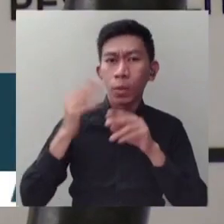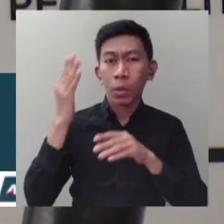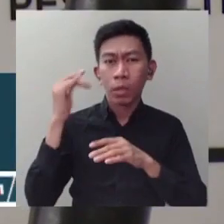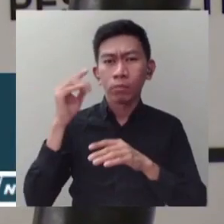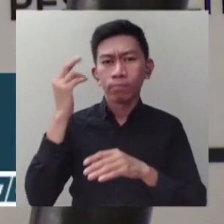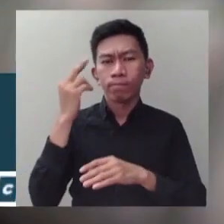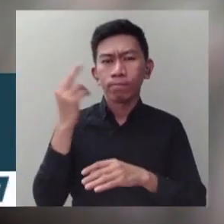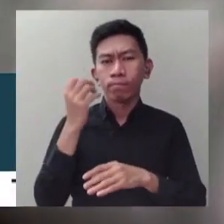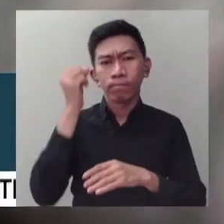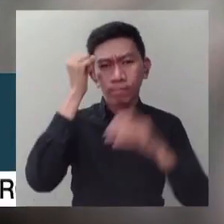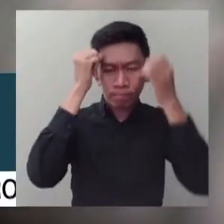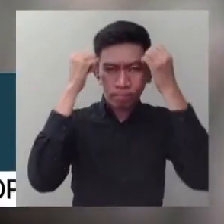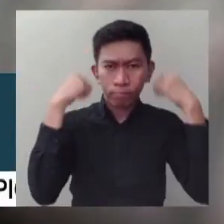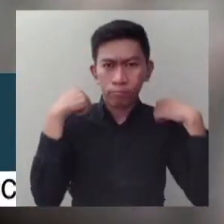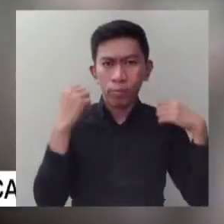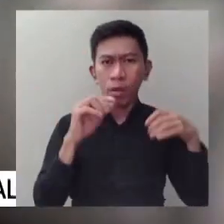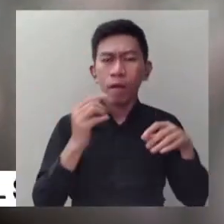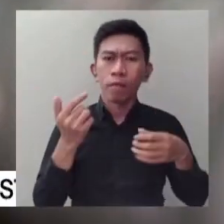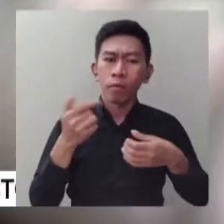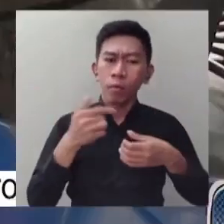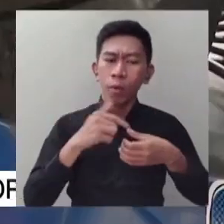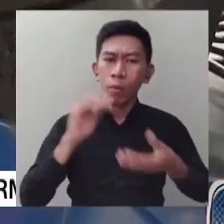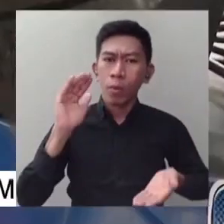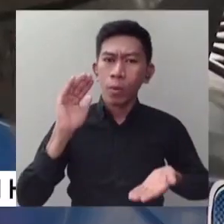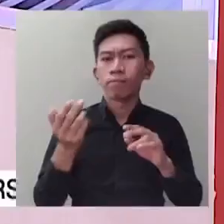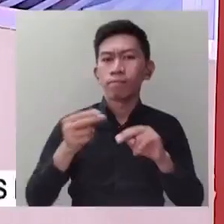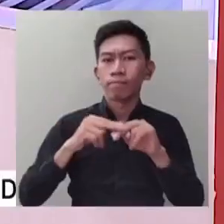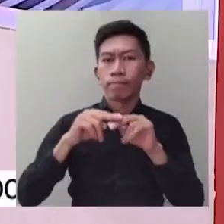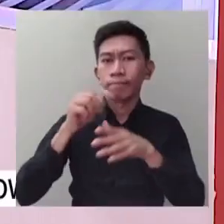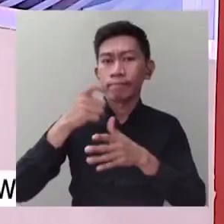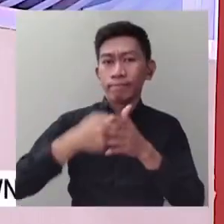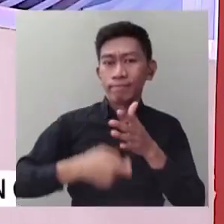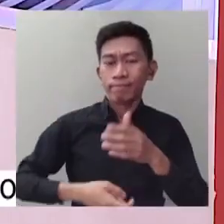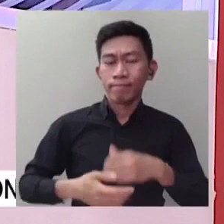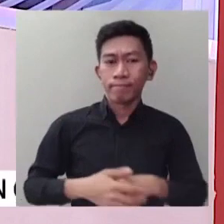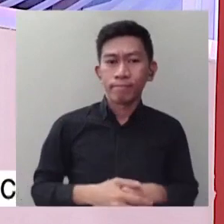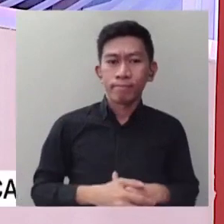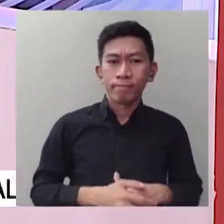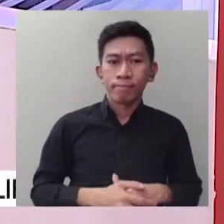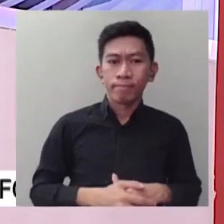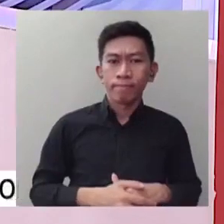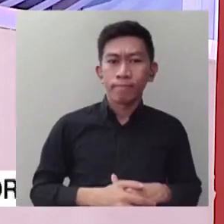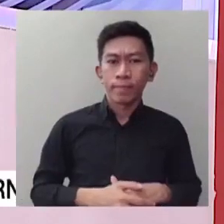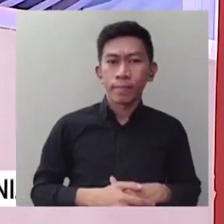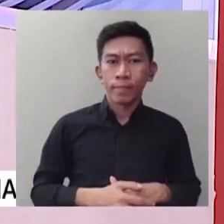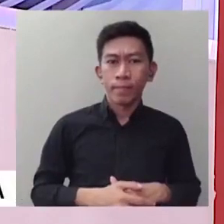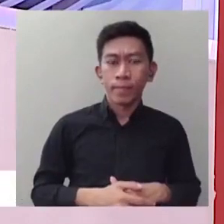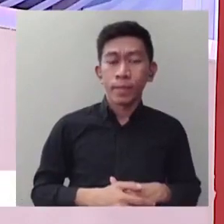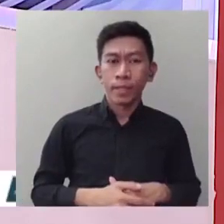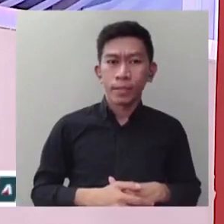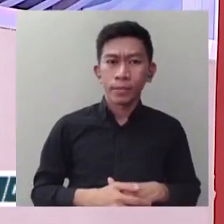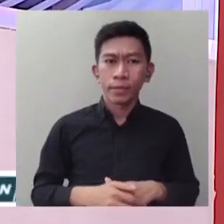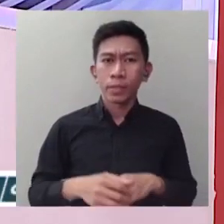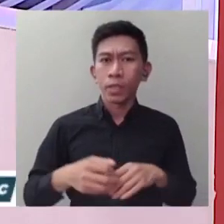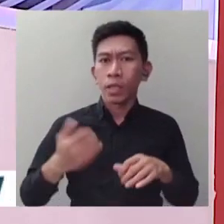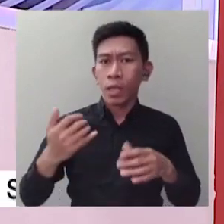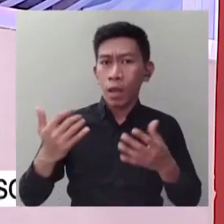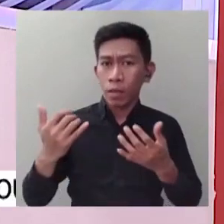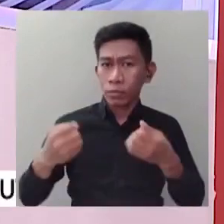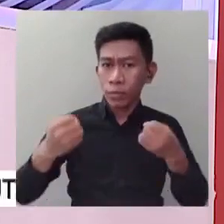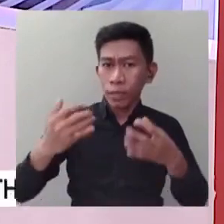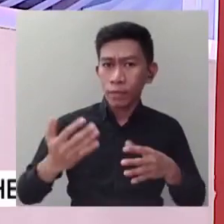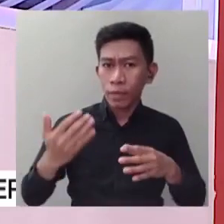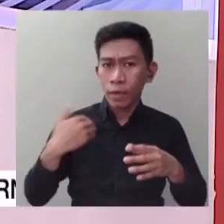as the main reason for the increase in pump prices. Well, make it a double whammy for motorists passing through the